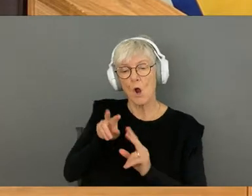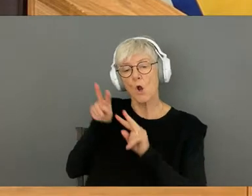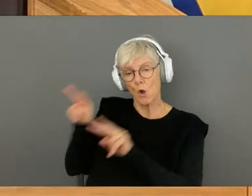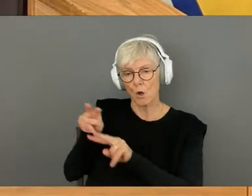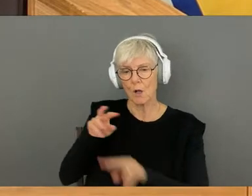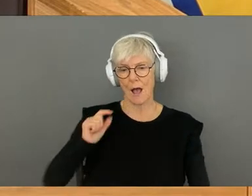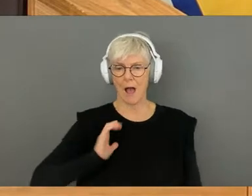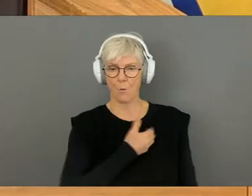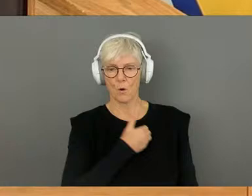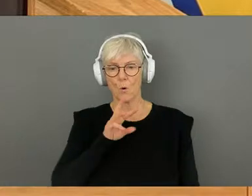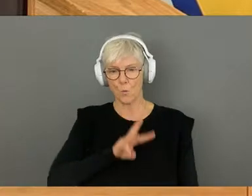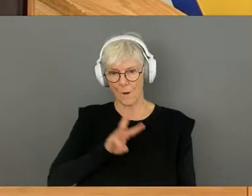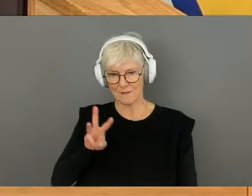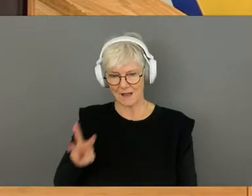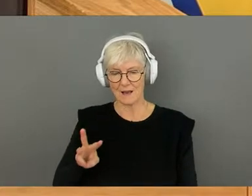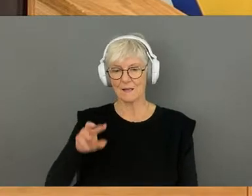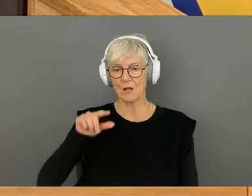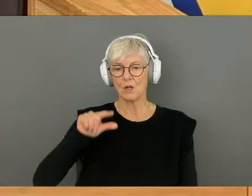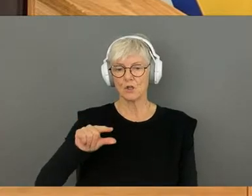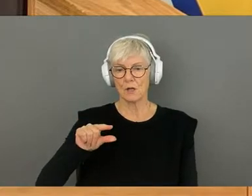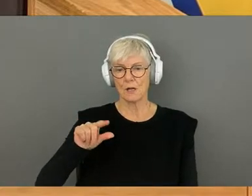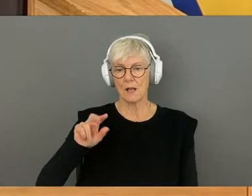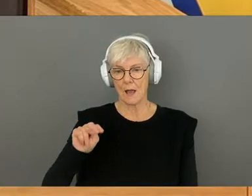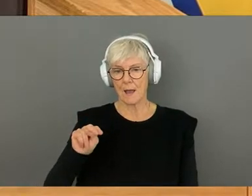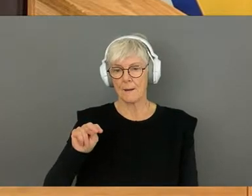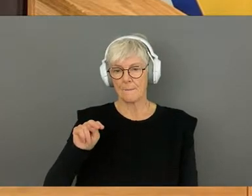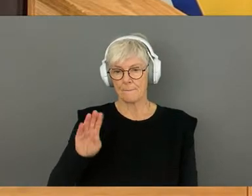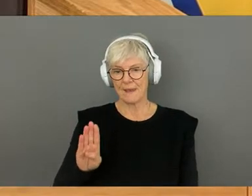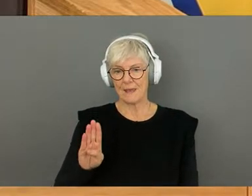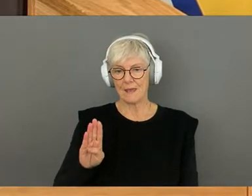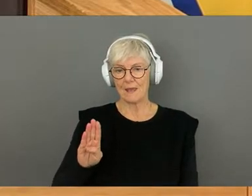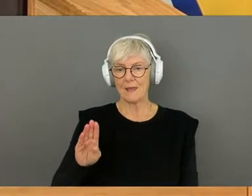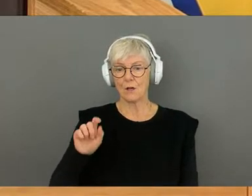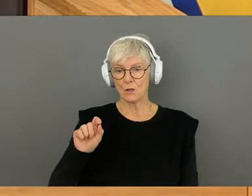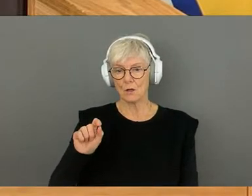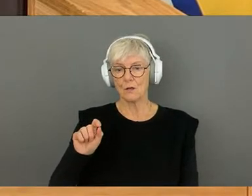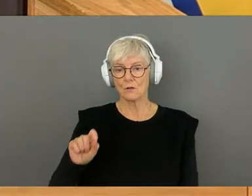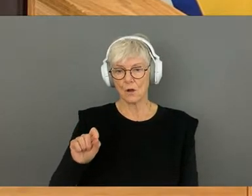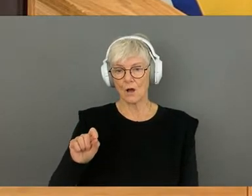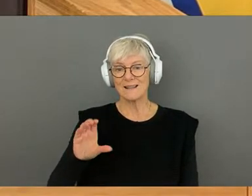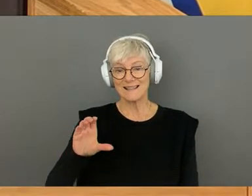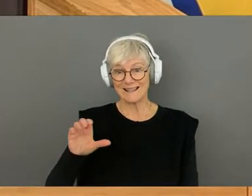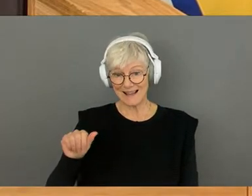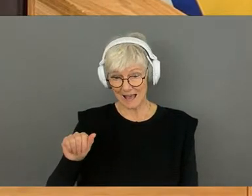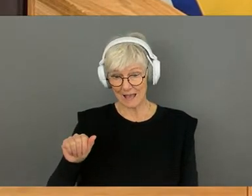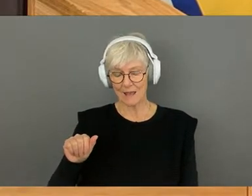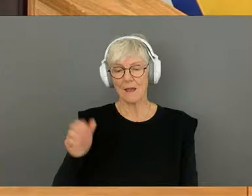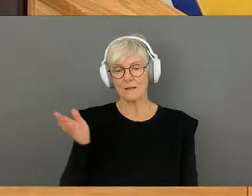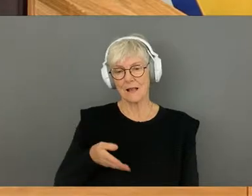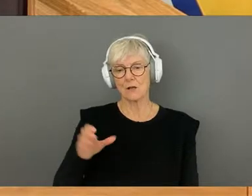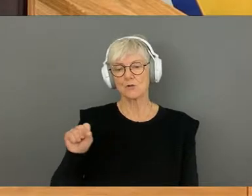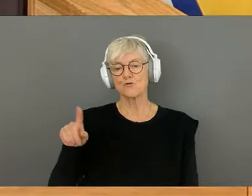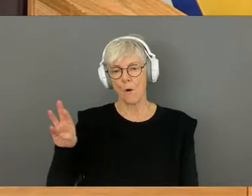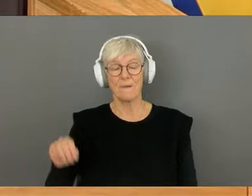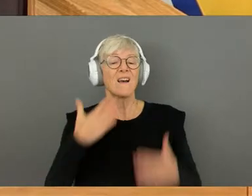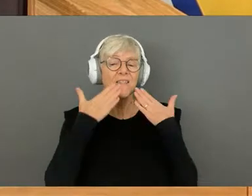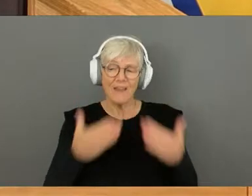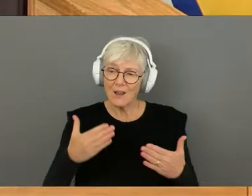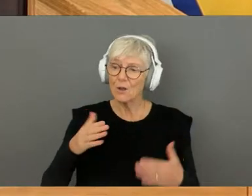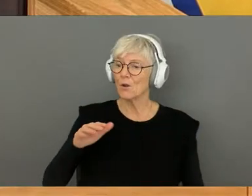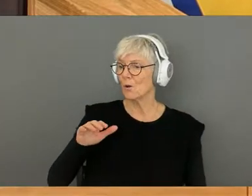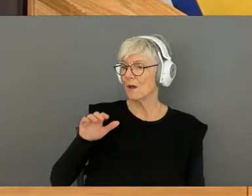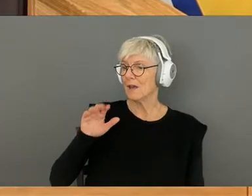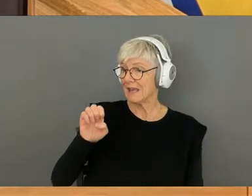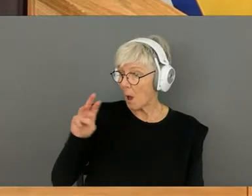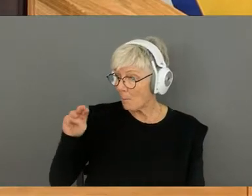gnb.ca/storm. So again, I want to thank the crews at NB Power that are working so hard, EMO, local entities that are working